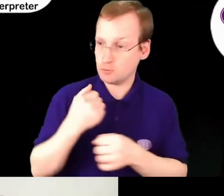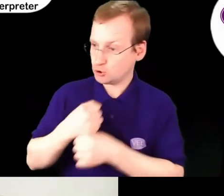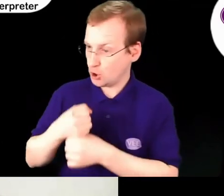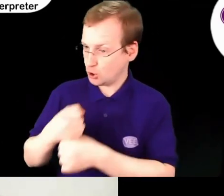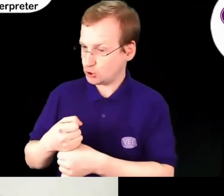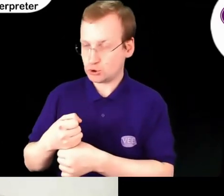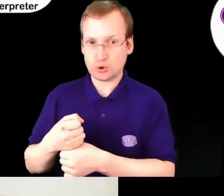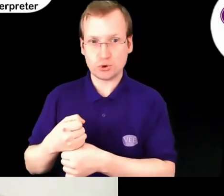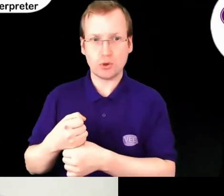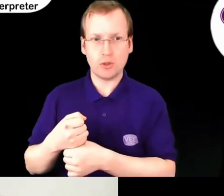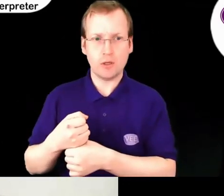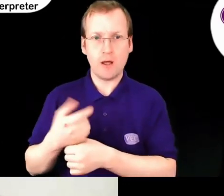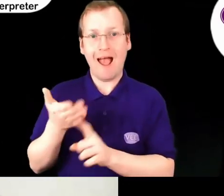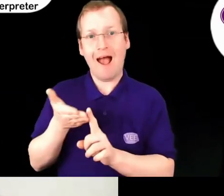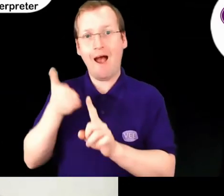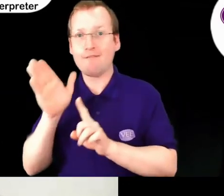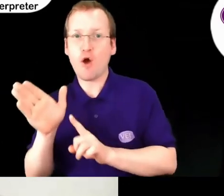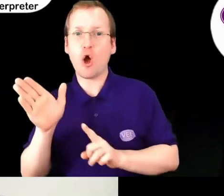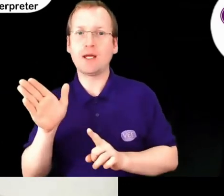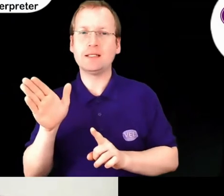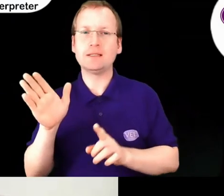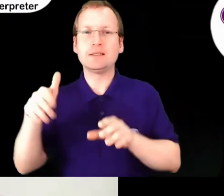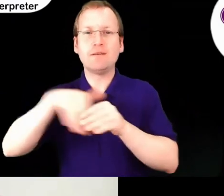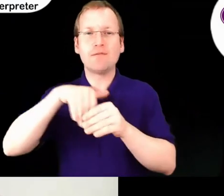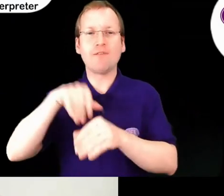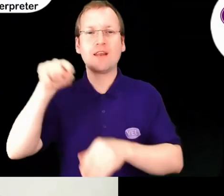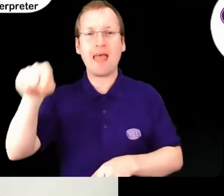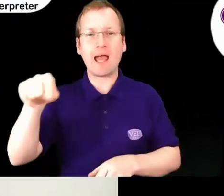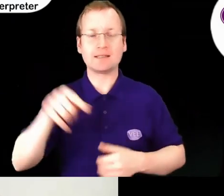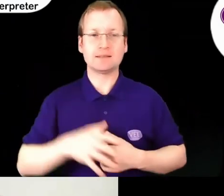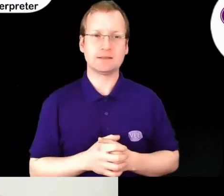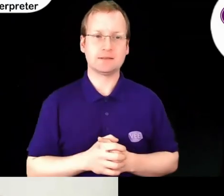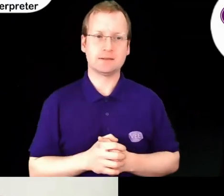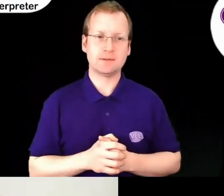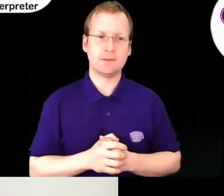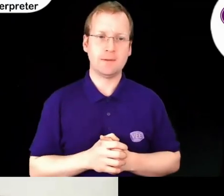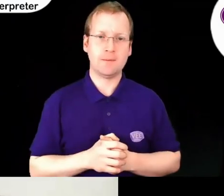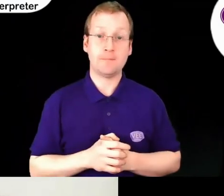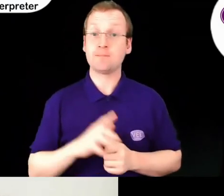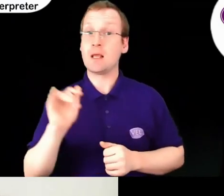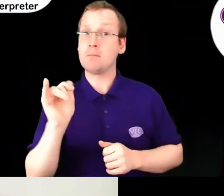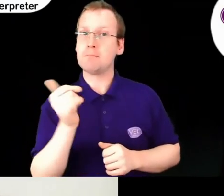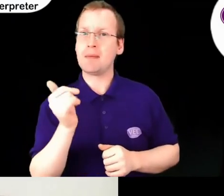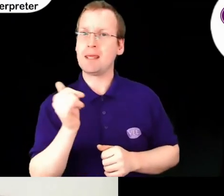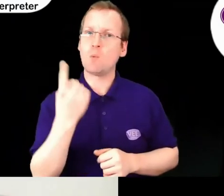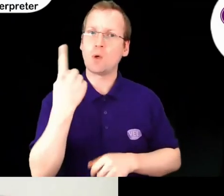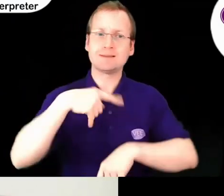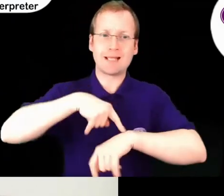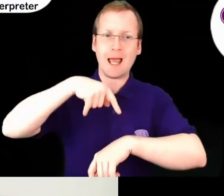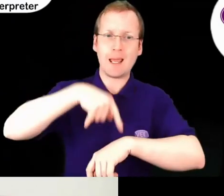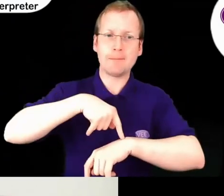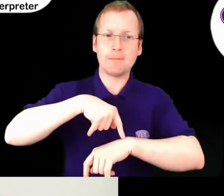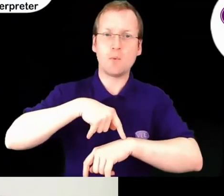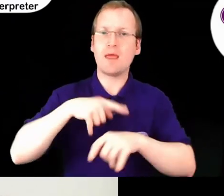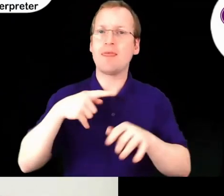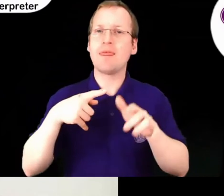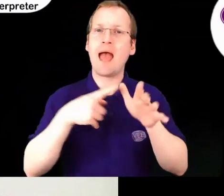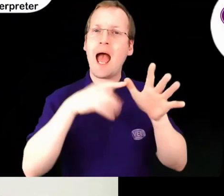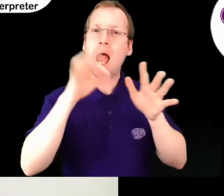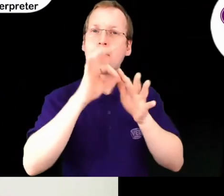of avoid having any part in it, you know. It could have at one time have been to do with apartheid in South